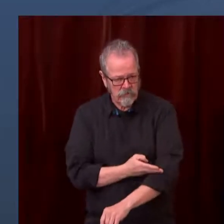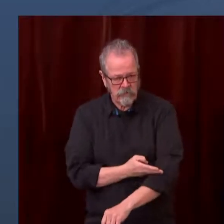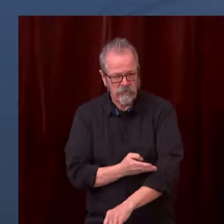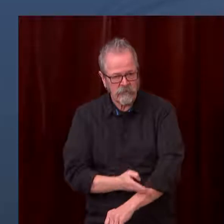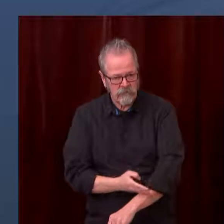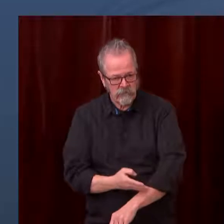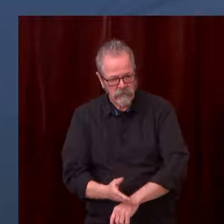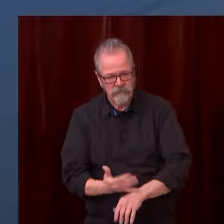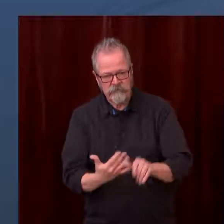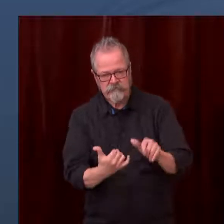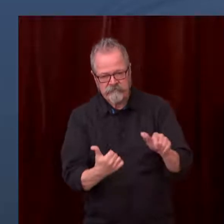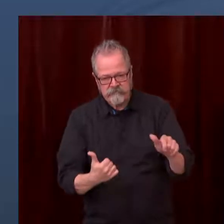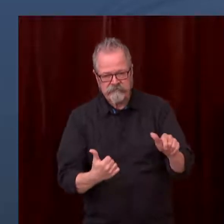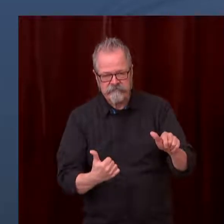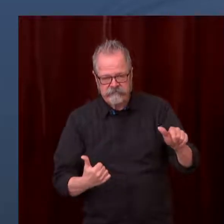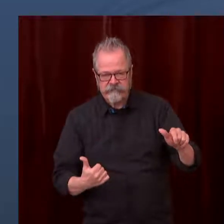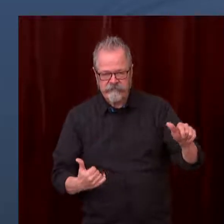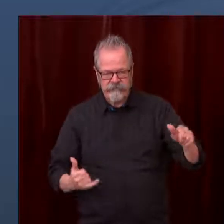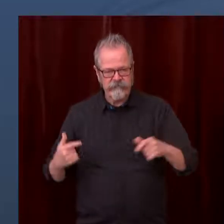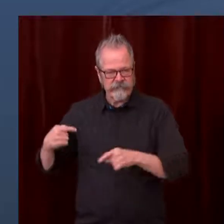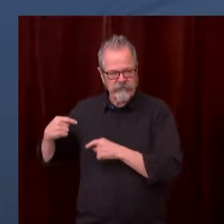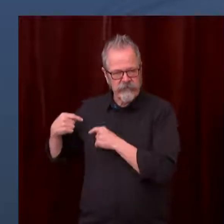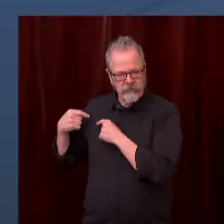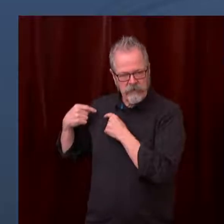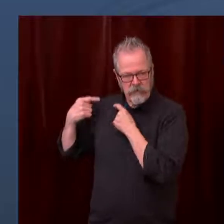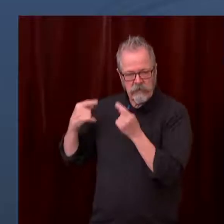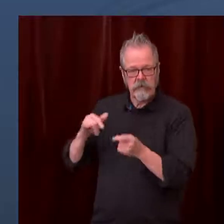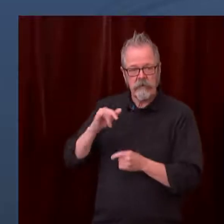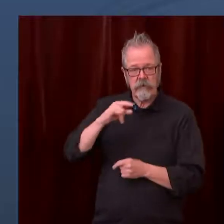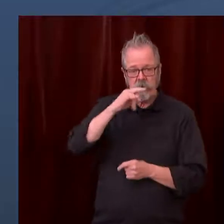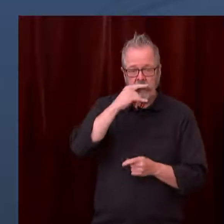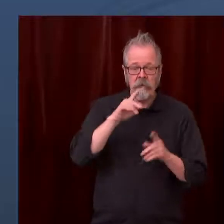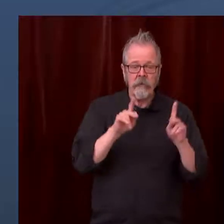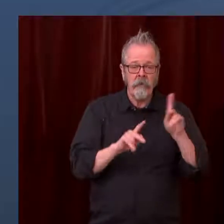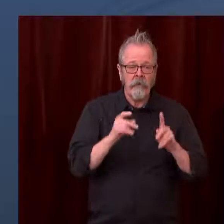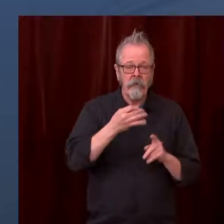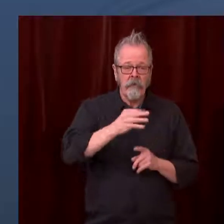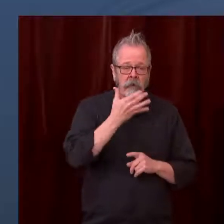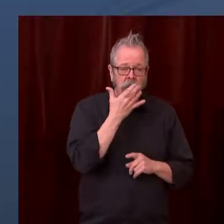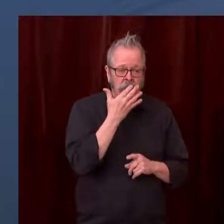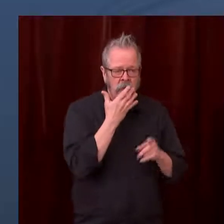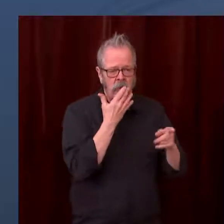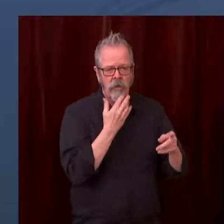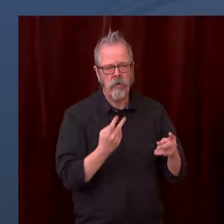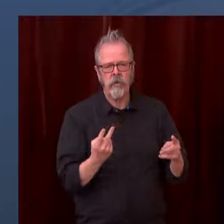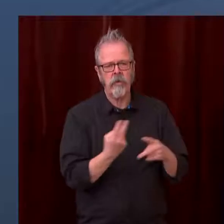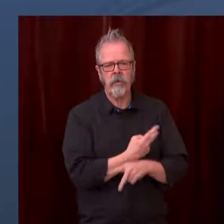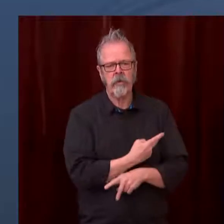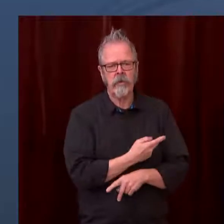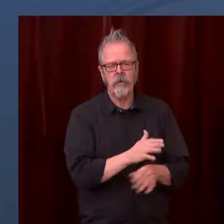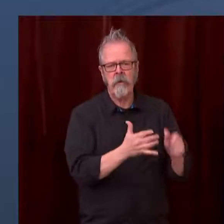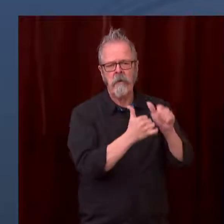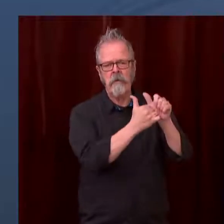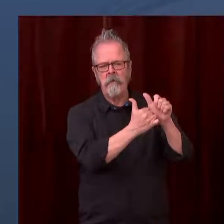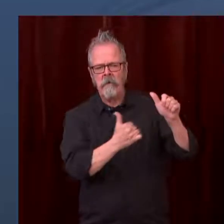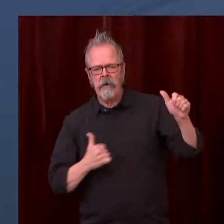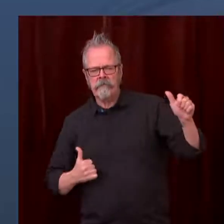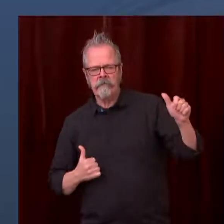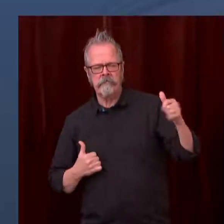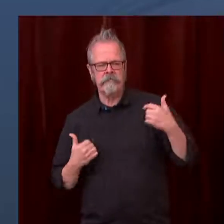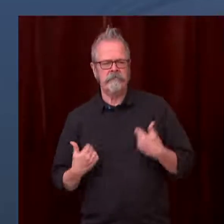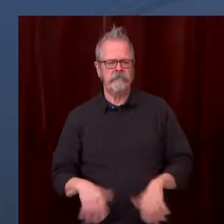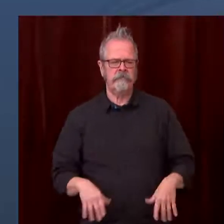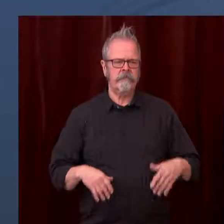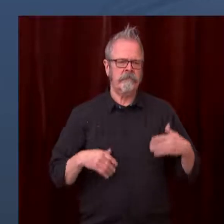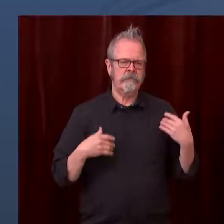Seattle schools. Every month they're not in school jeopardizes their future. We are at the next moment of reopening